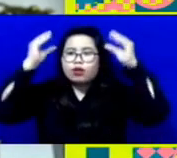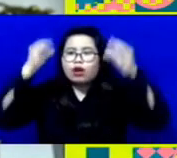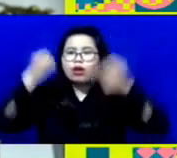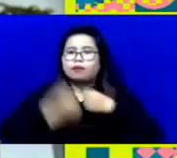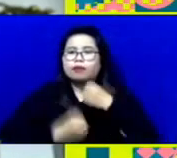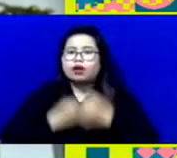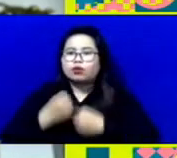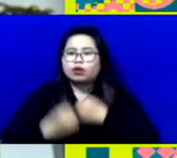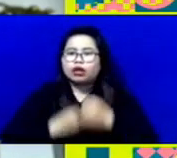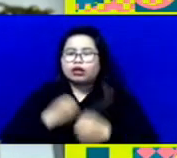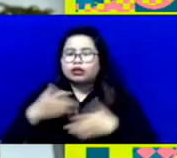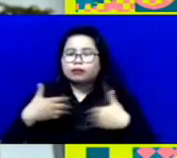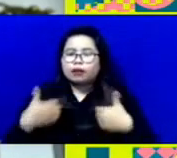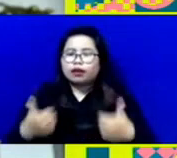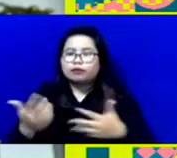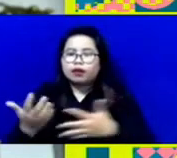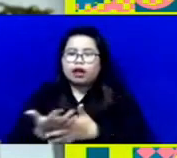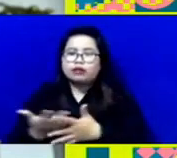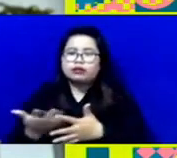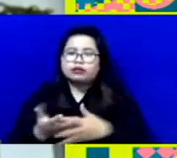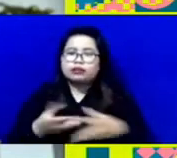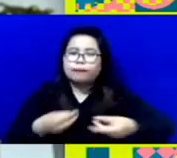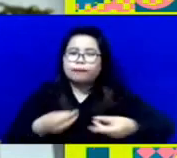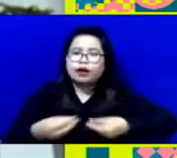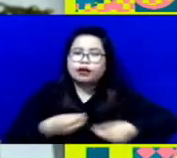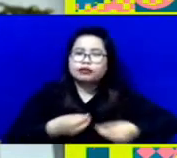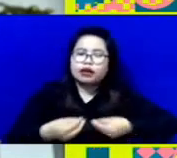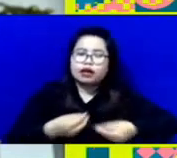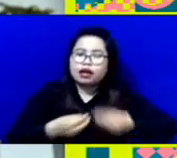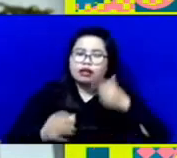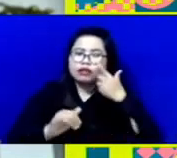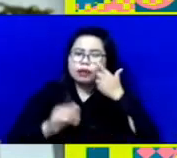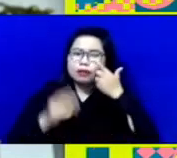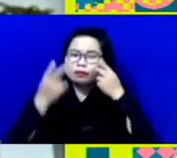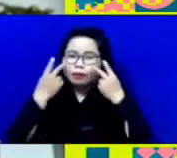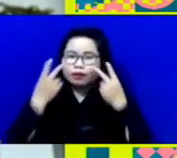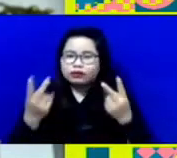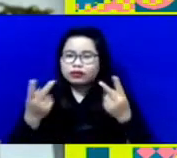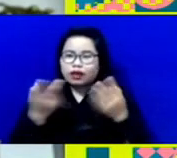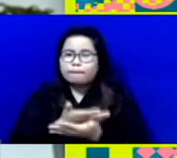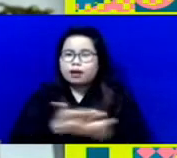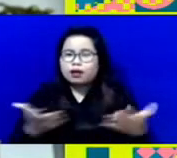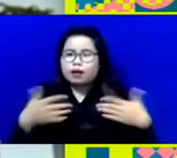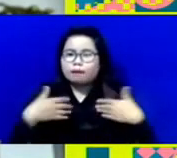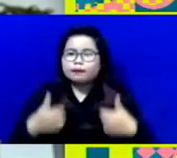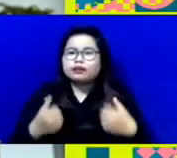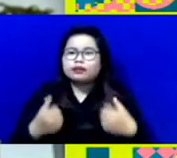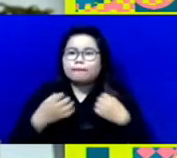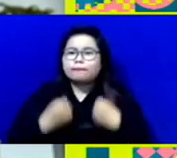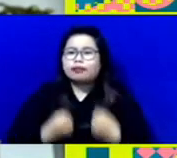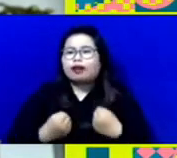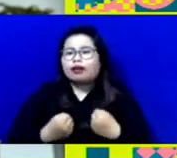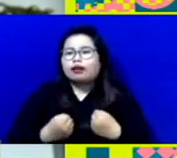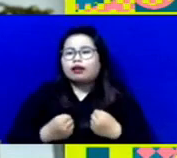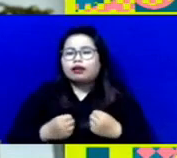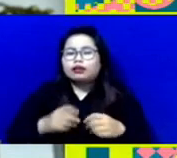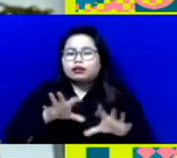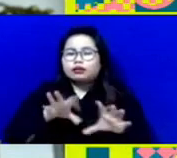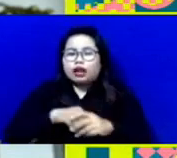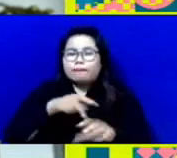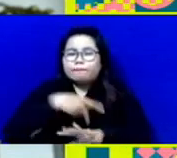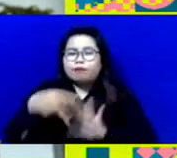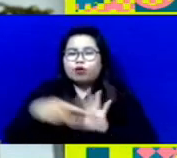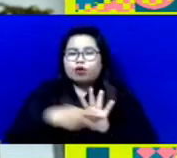as ensuring of takers. Through the partnership, we kick off this program by assisting horticultural farmers in